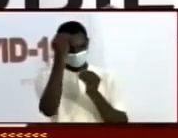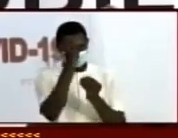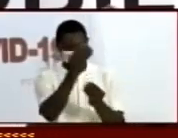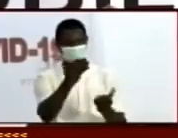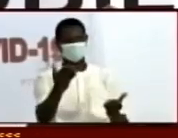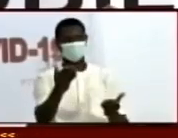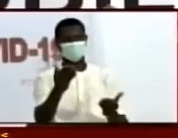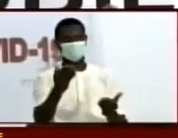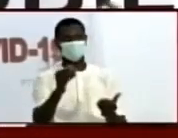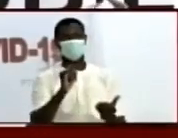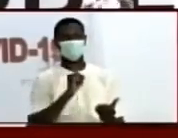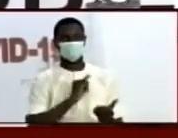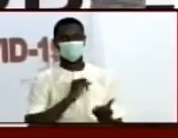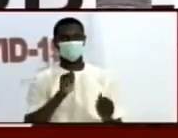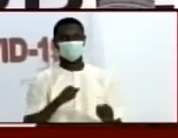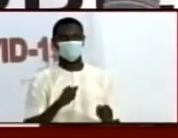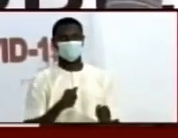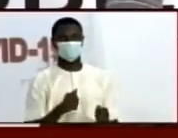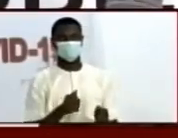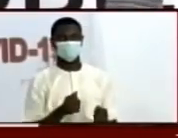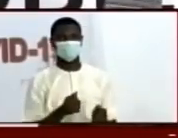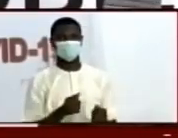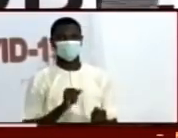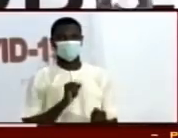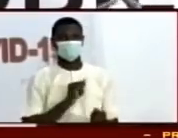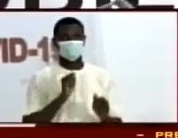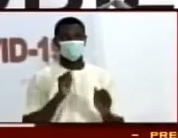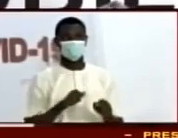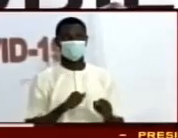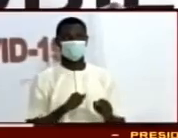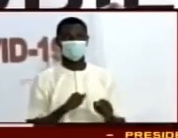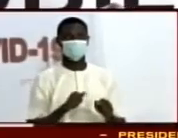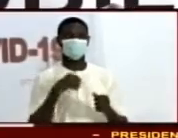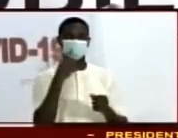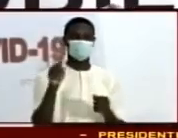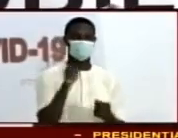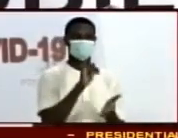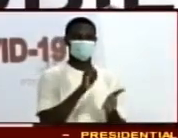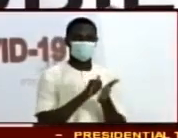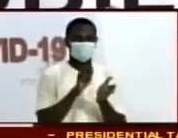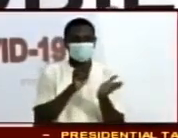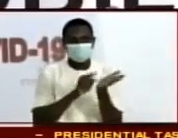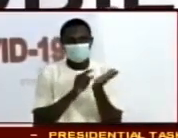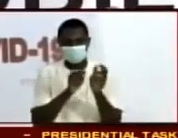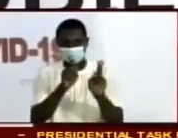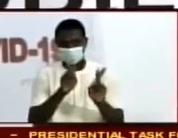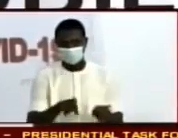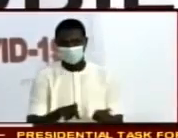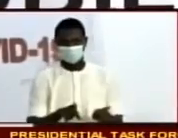I can confirm that Mr. Carter, a journalist with the radio station